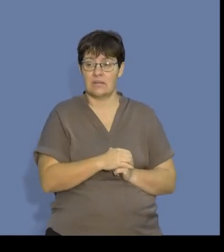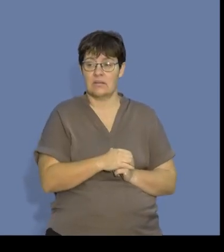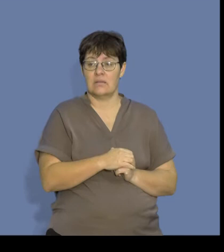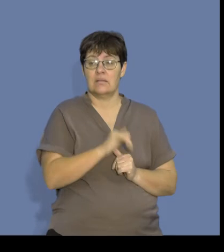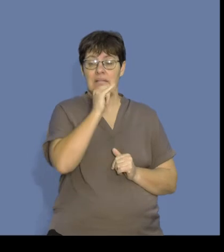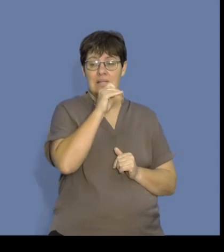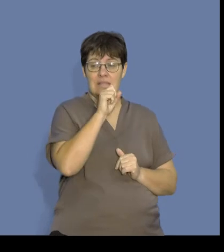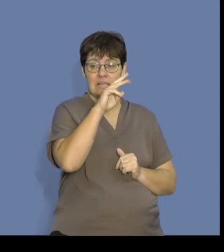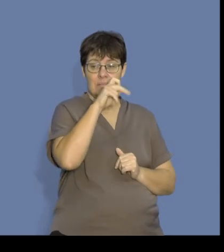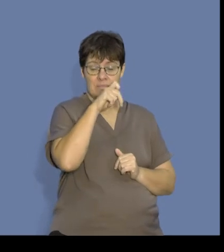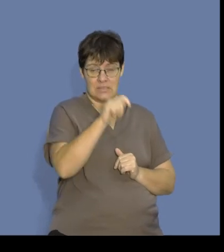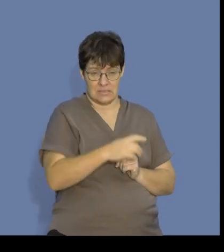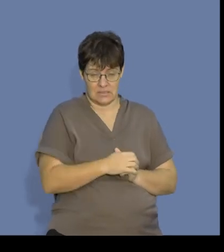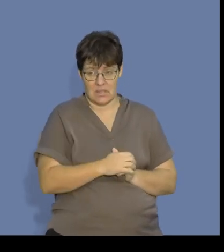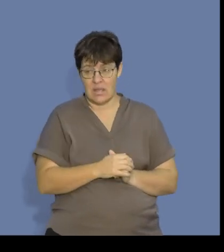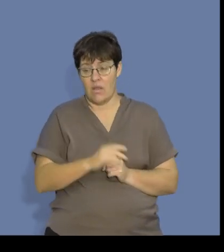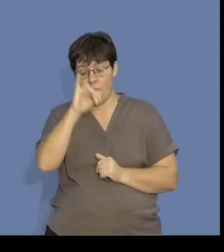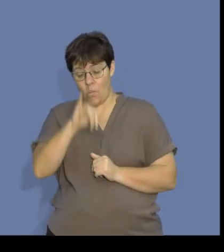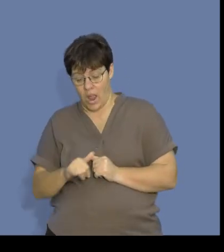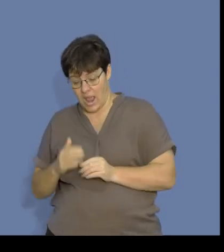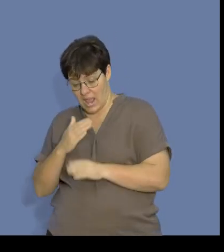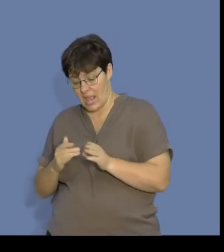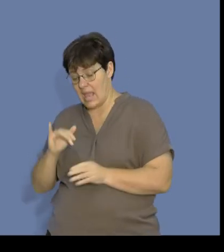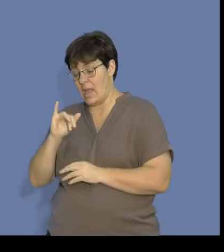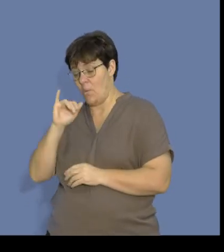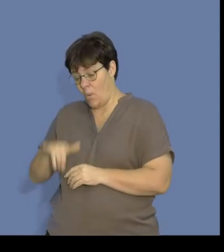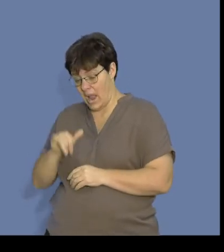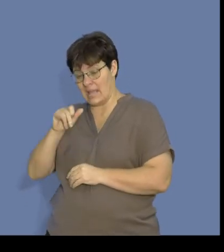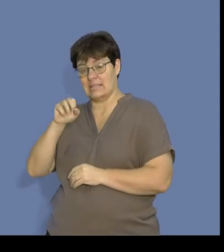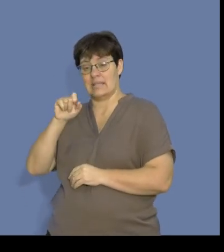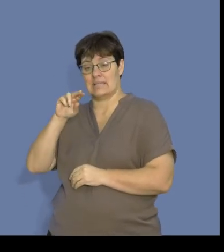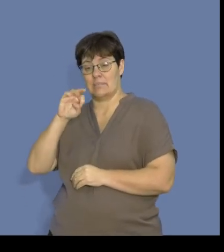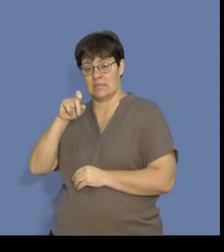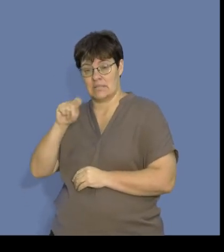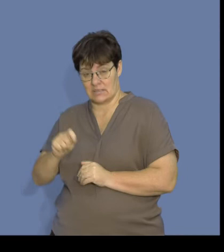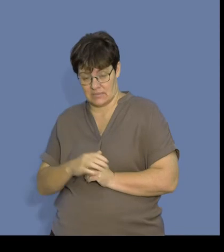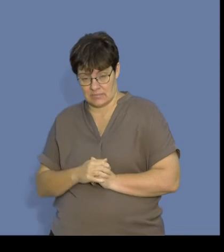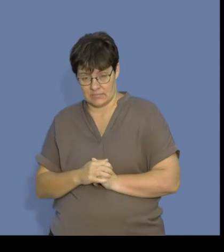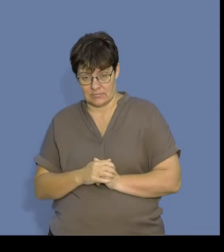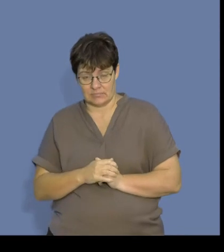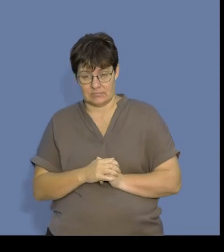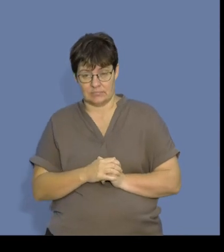call it the x-intercept. Where it is crossing the y-axis, we call it the